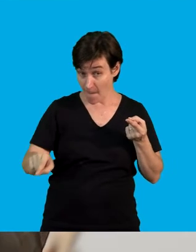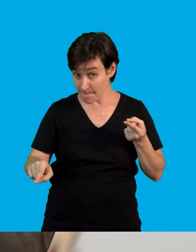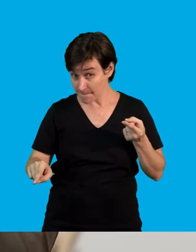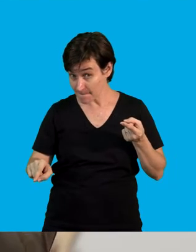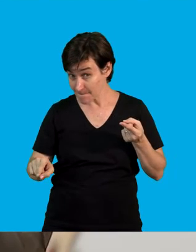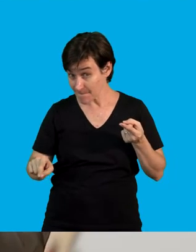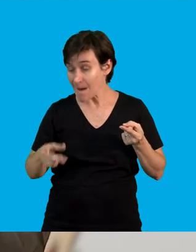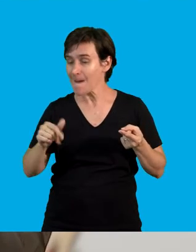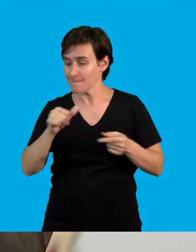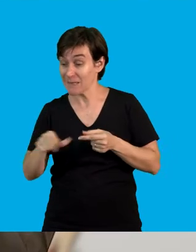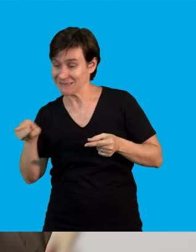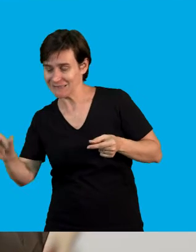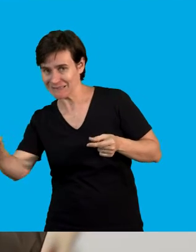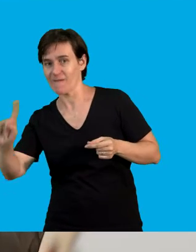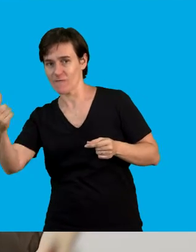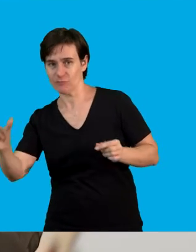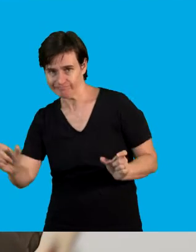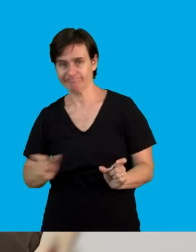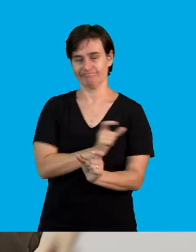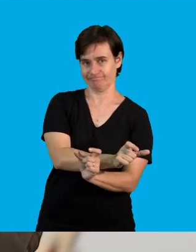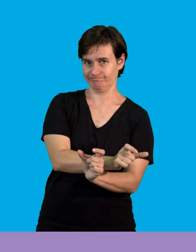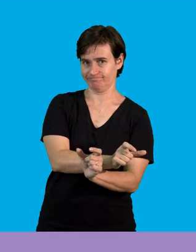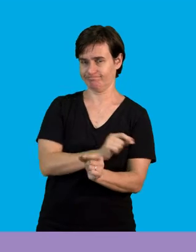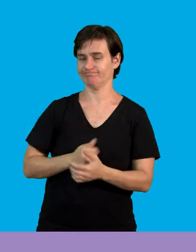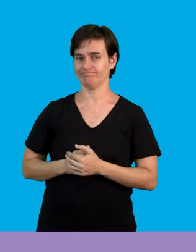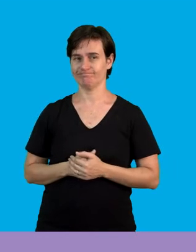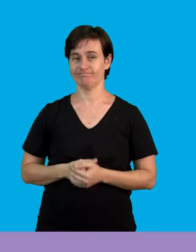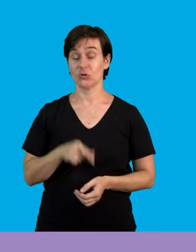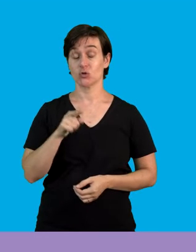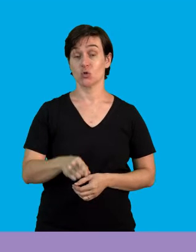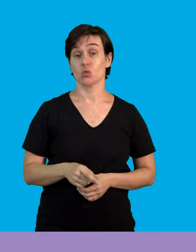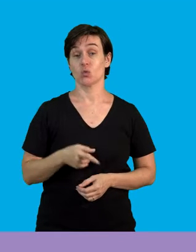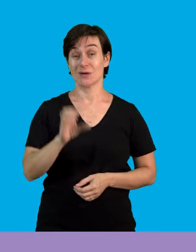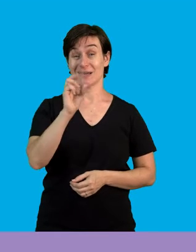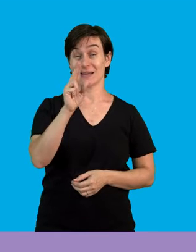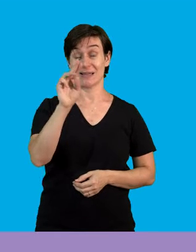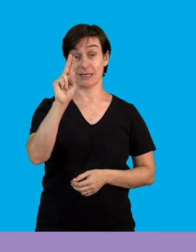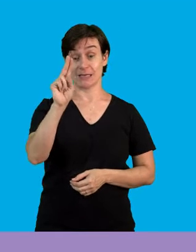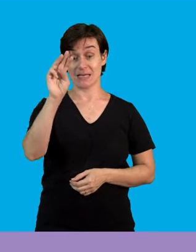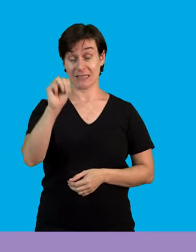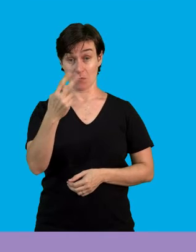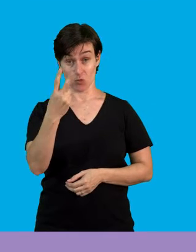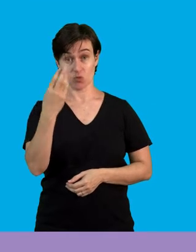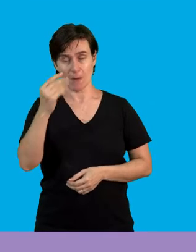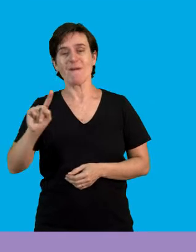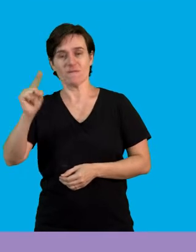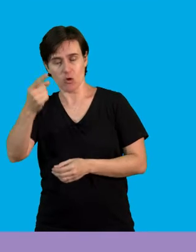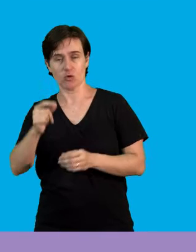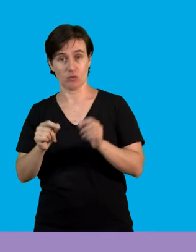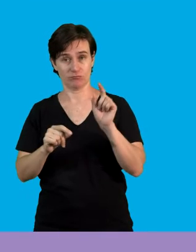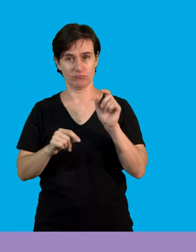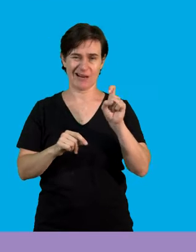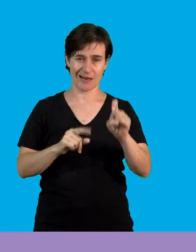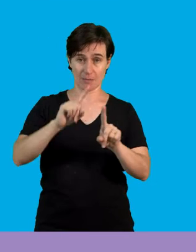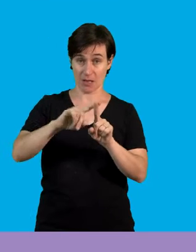comes before the one that you are subtracting. So the sum of two numbers must be written first, and then you